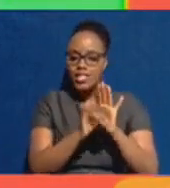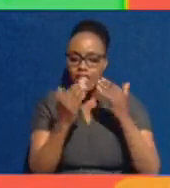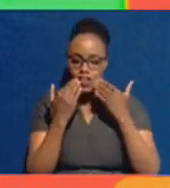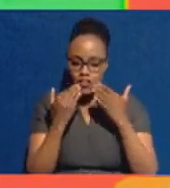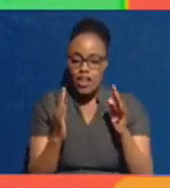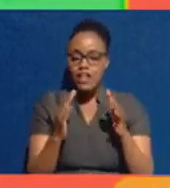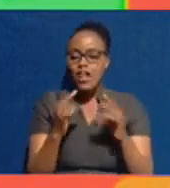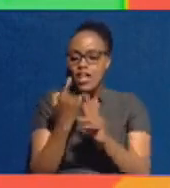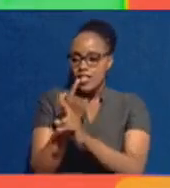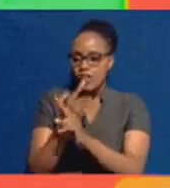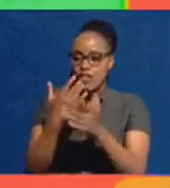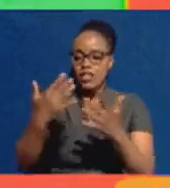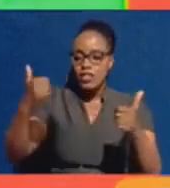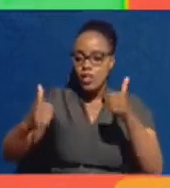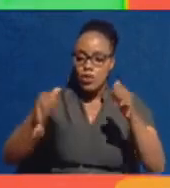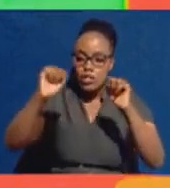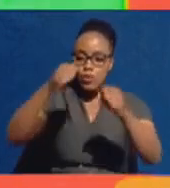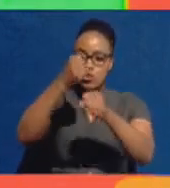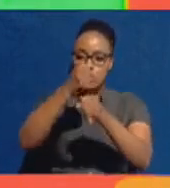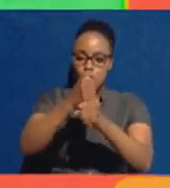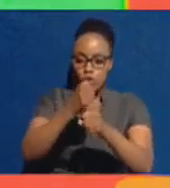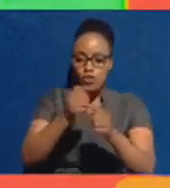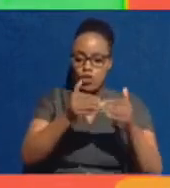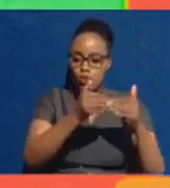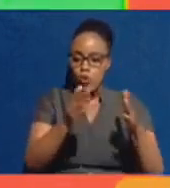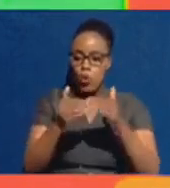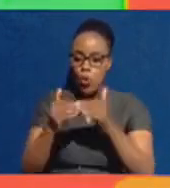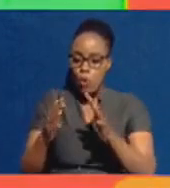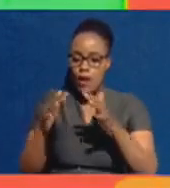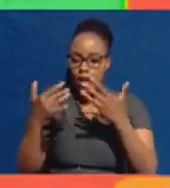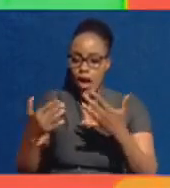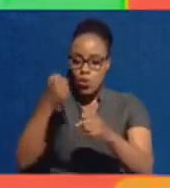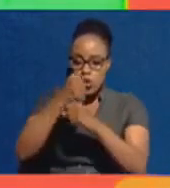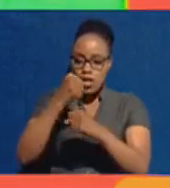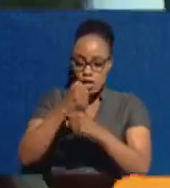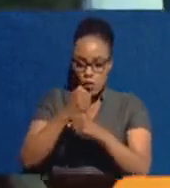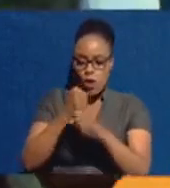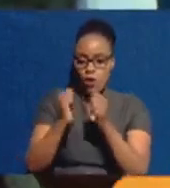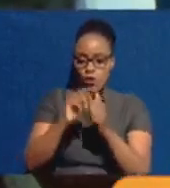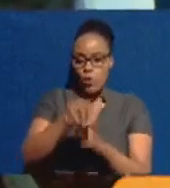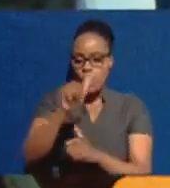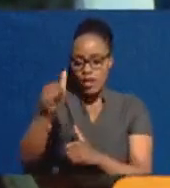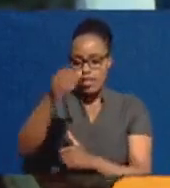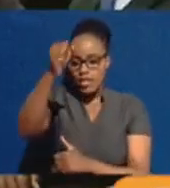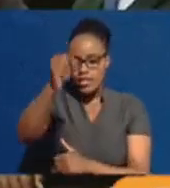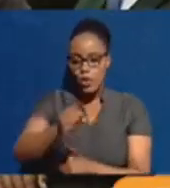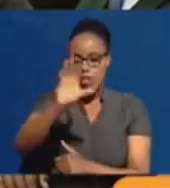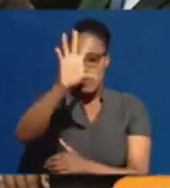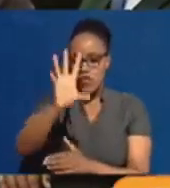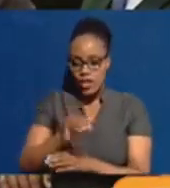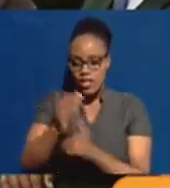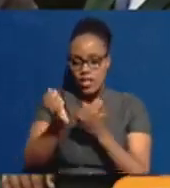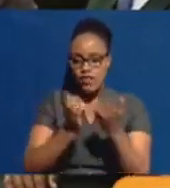a number of things that we can do to unlock the way we deal with each other. South African Trade and